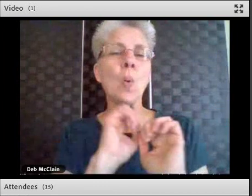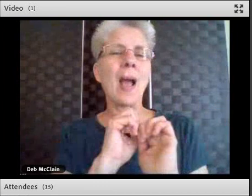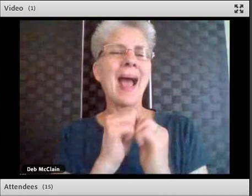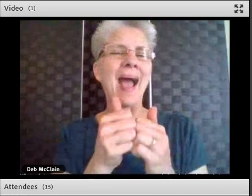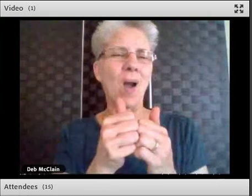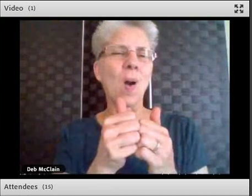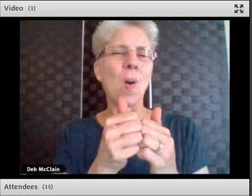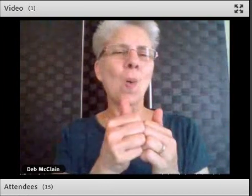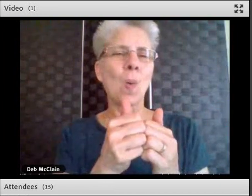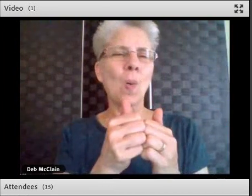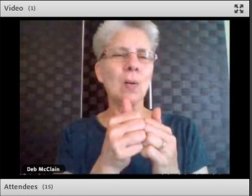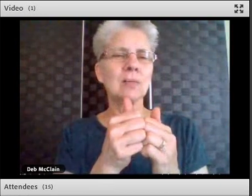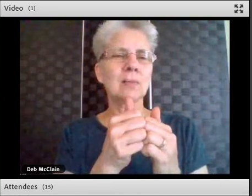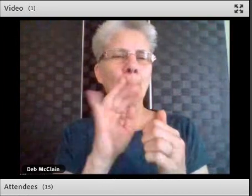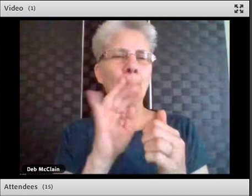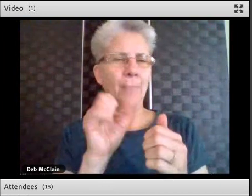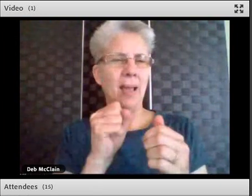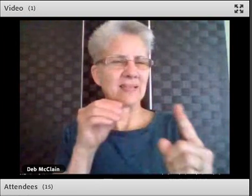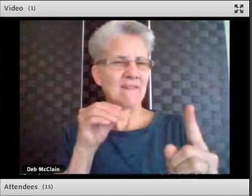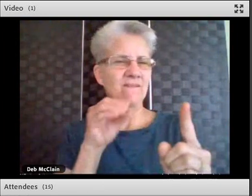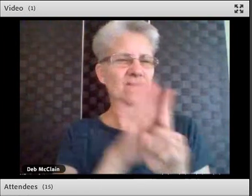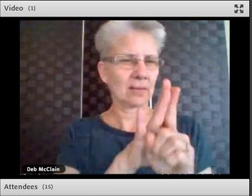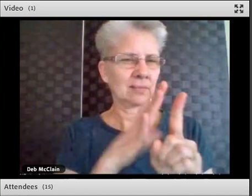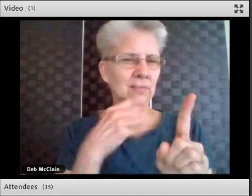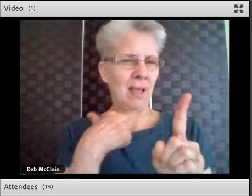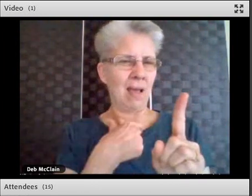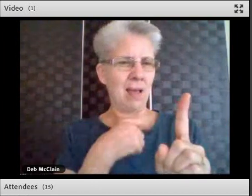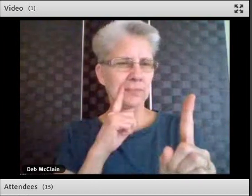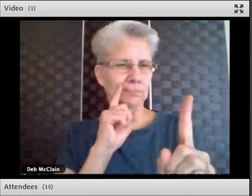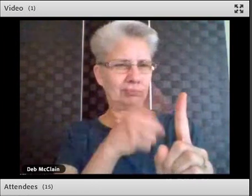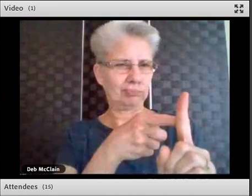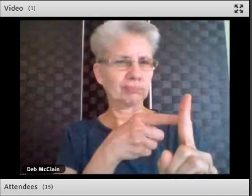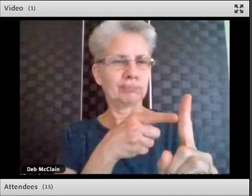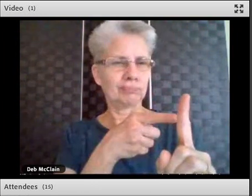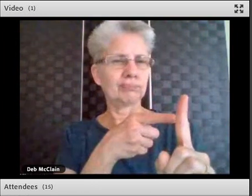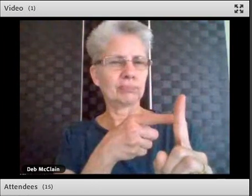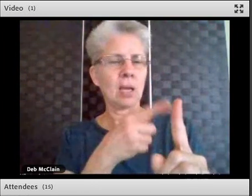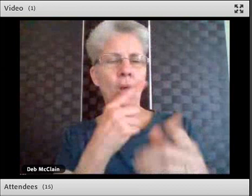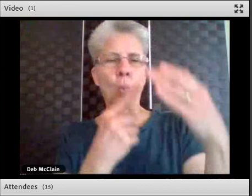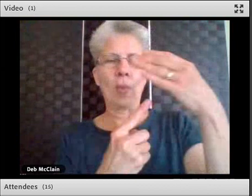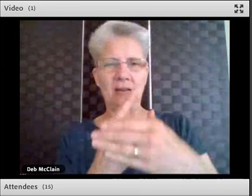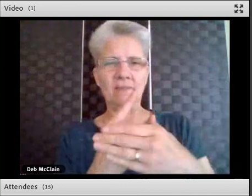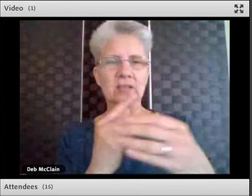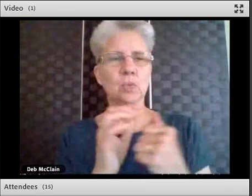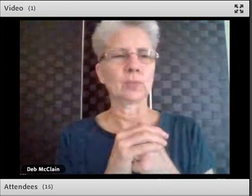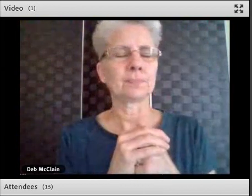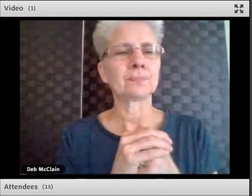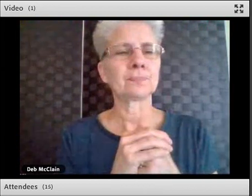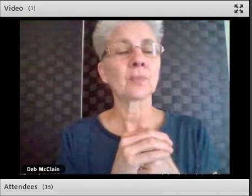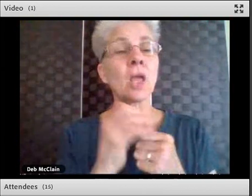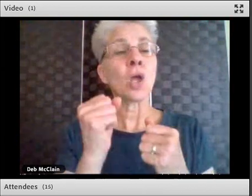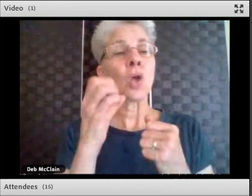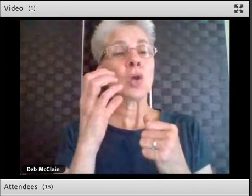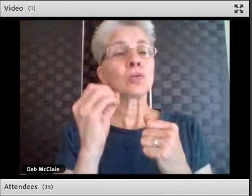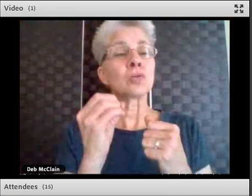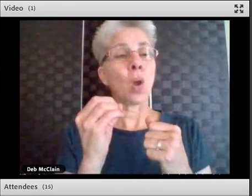how bias can affect those of us who have invisible disabilities directly.